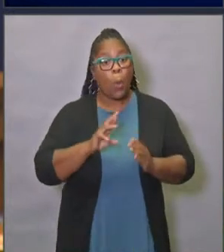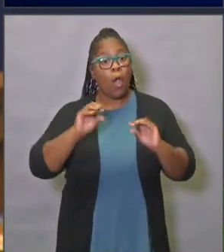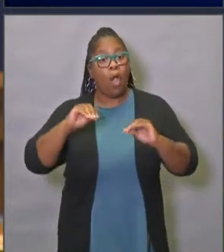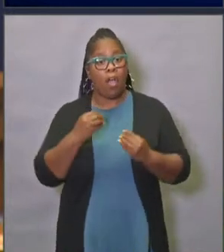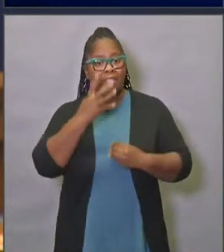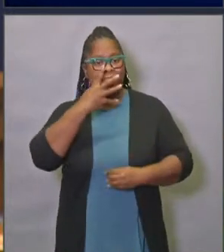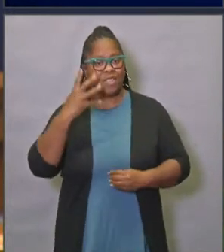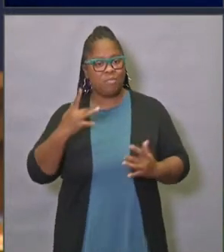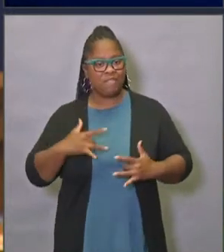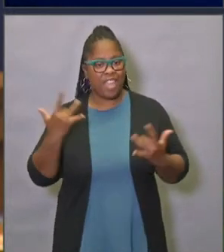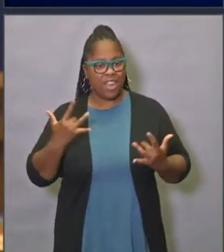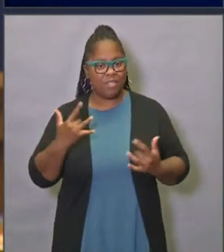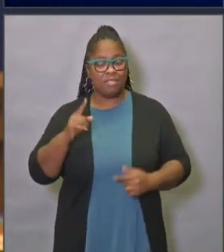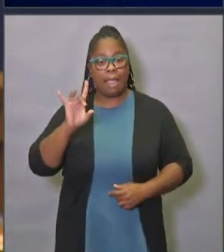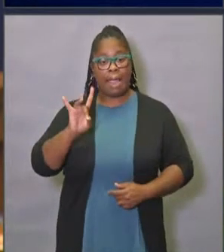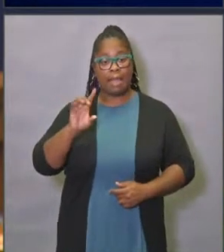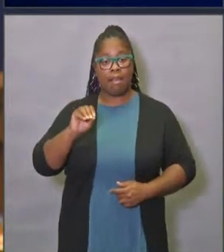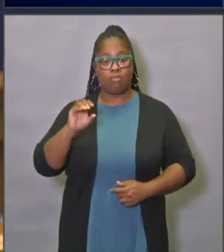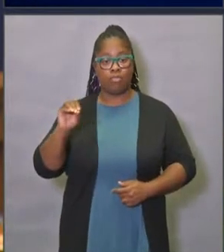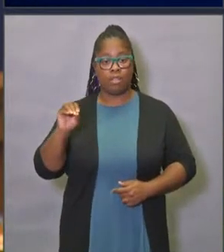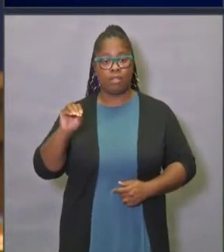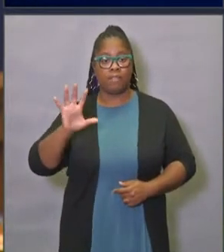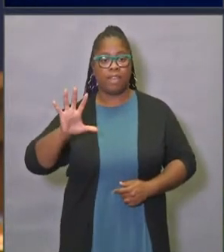Affairs at